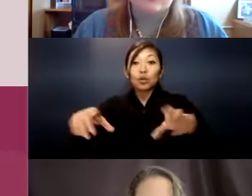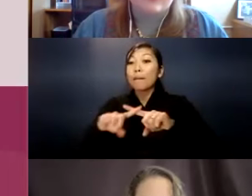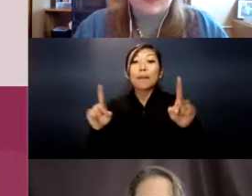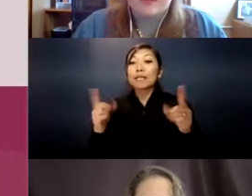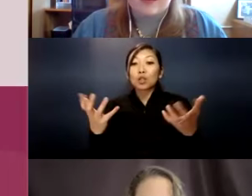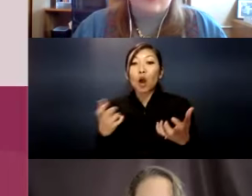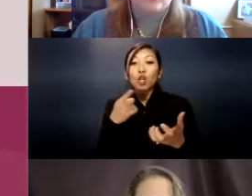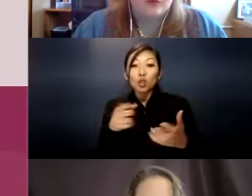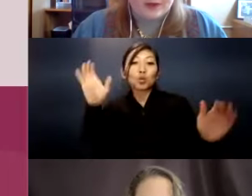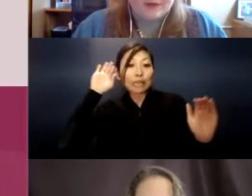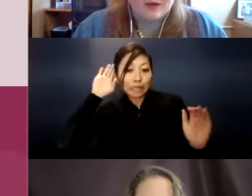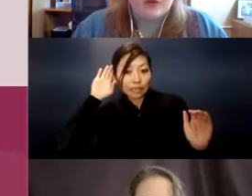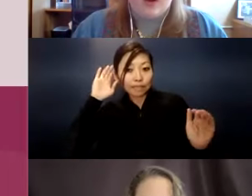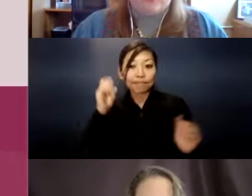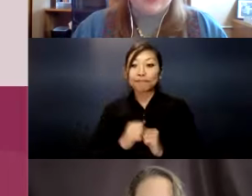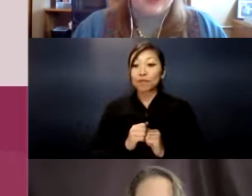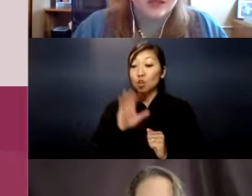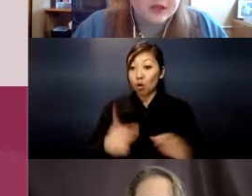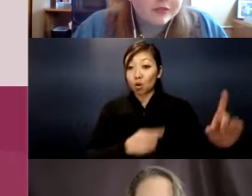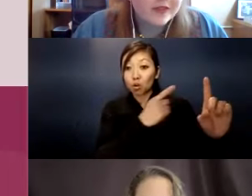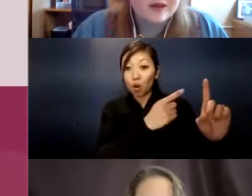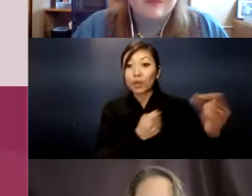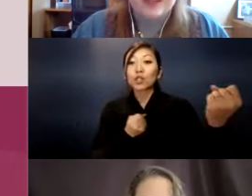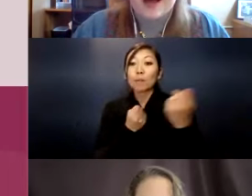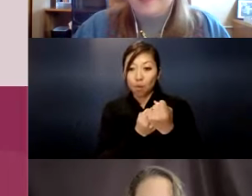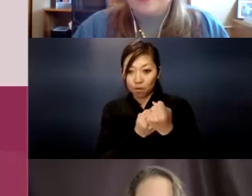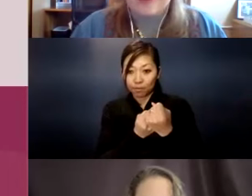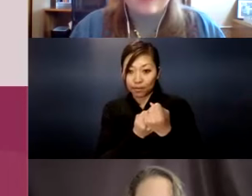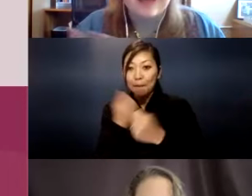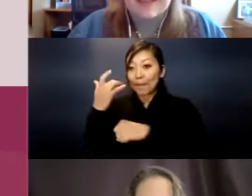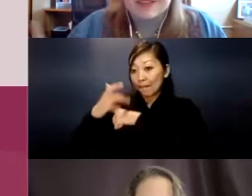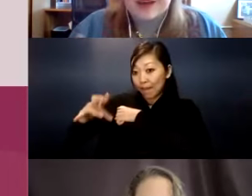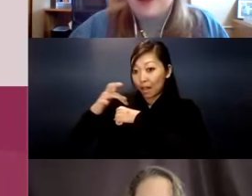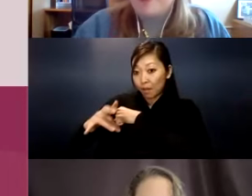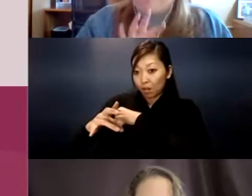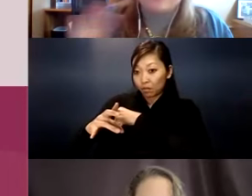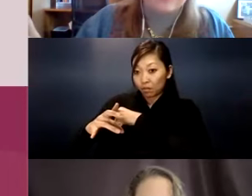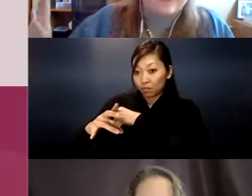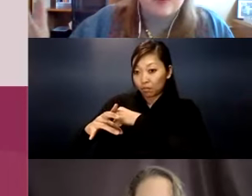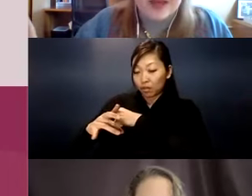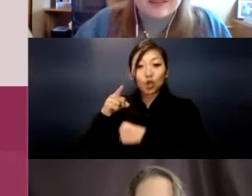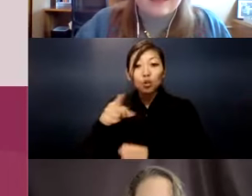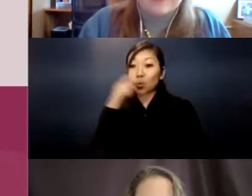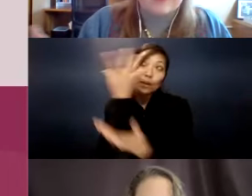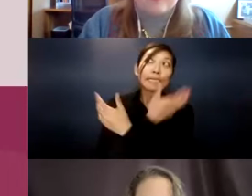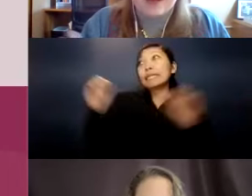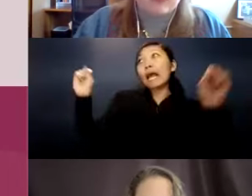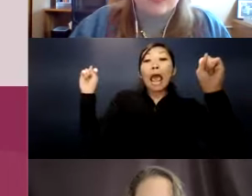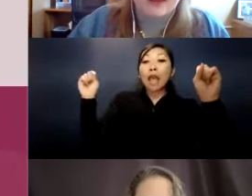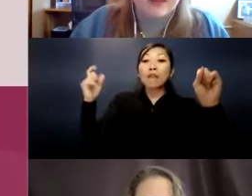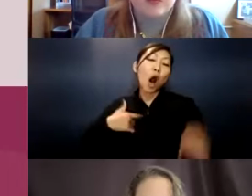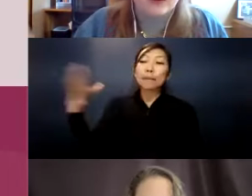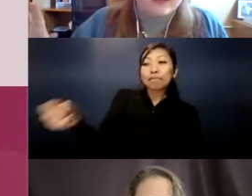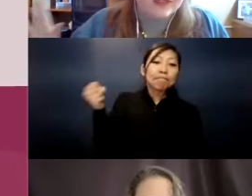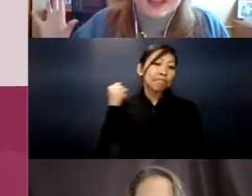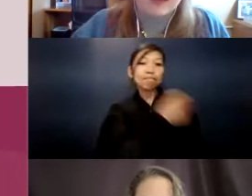So we're focusing on supporting them, on being here for them, not saving them, not whisking them away to some